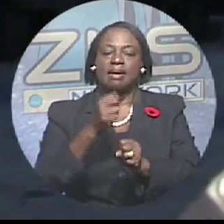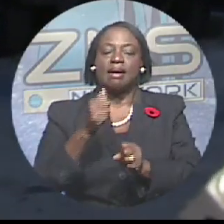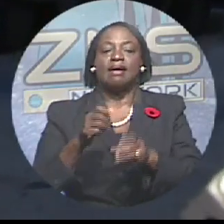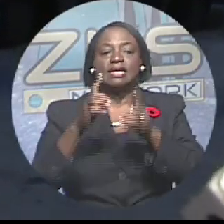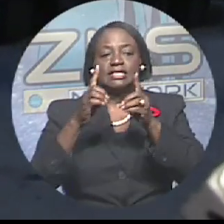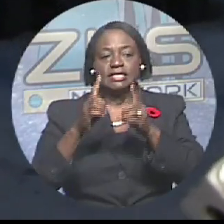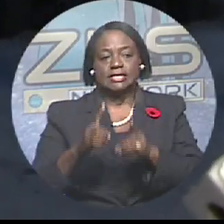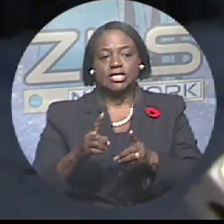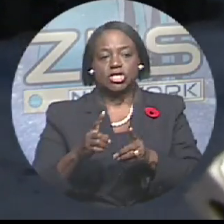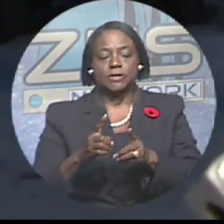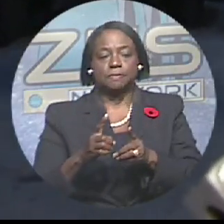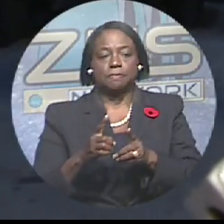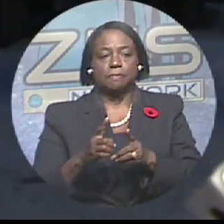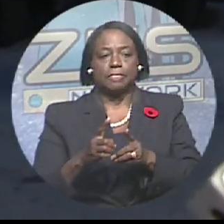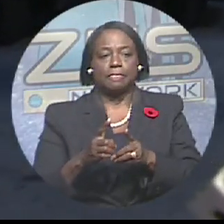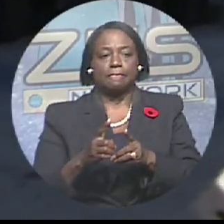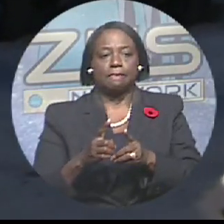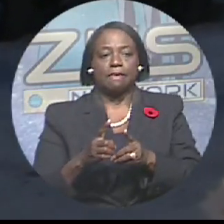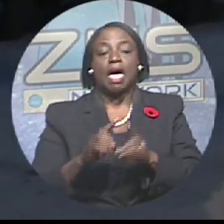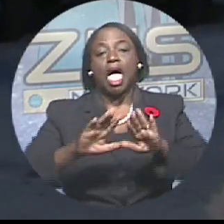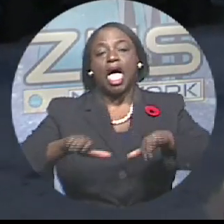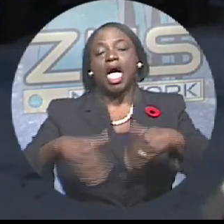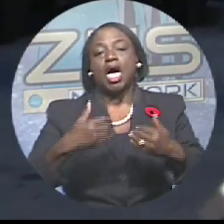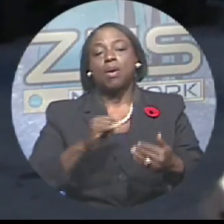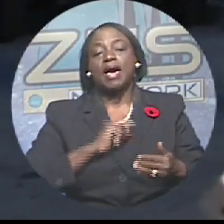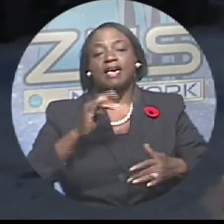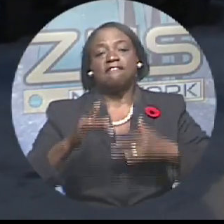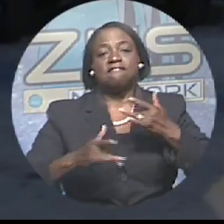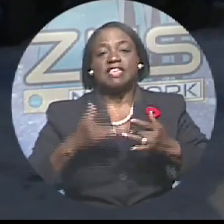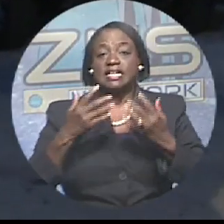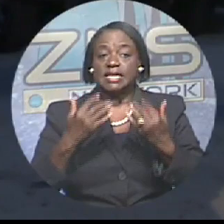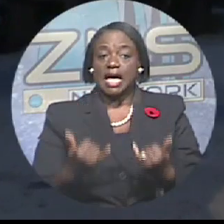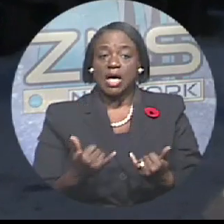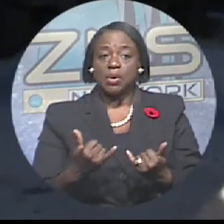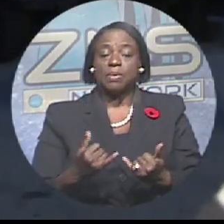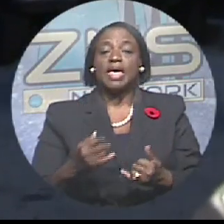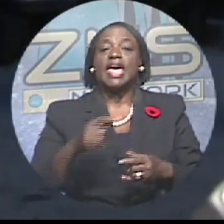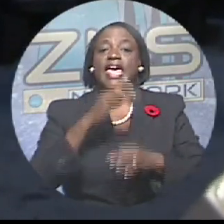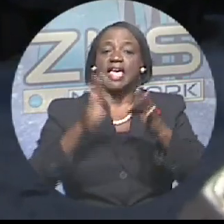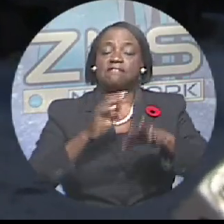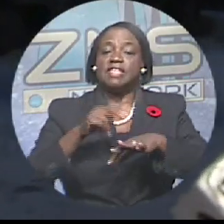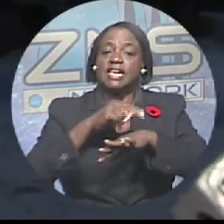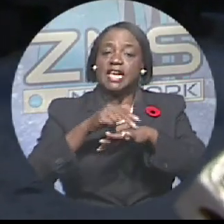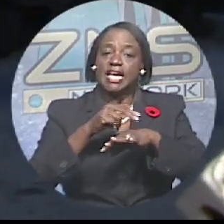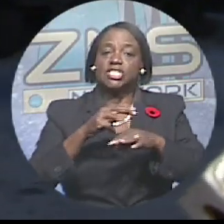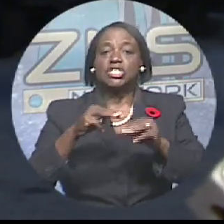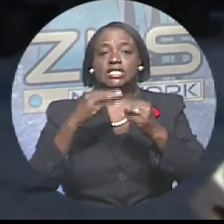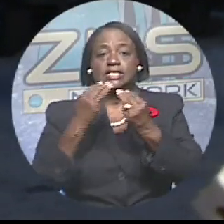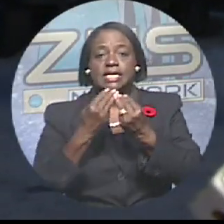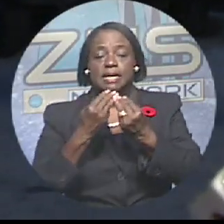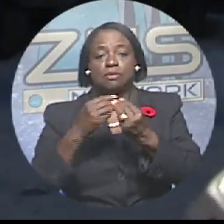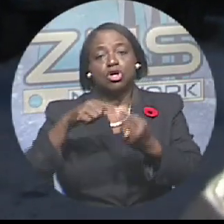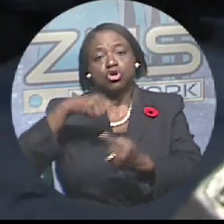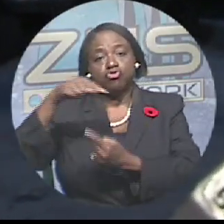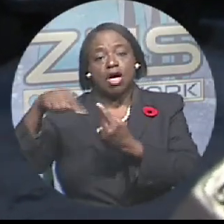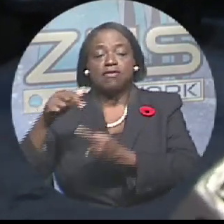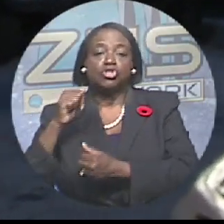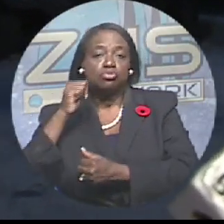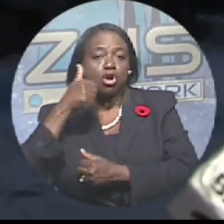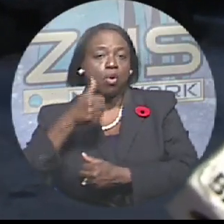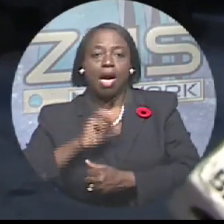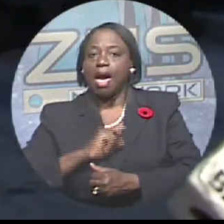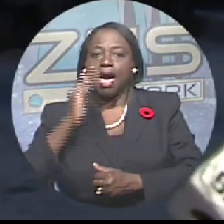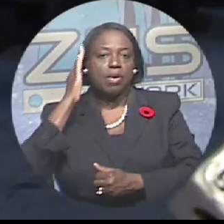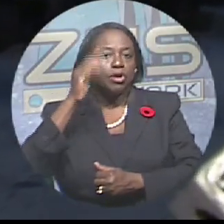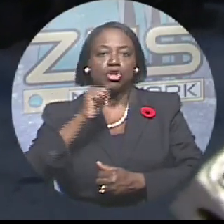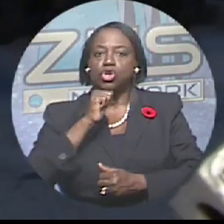the definitive result. But be it as it may, how I feel now, I think if the national team was to travel tomorrow, I think I wouldn't be a part of it because, like I say,